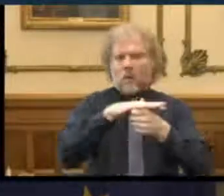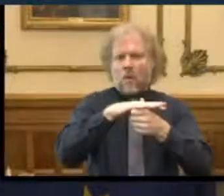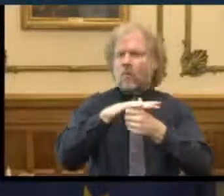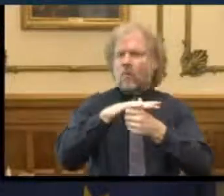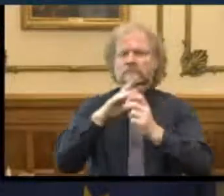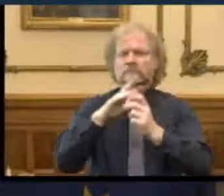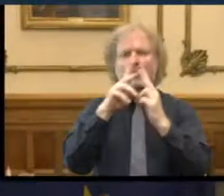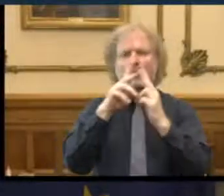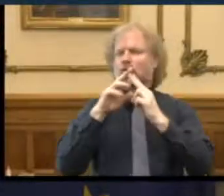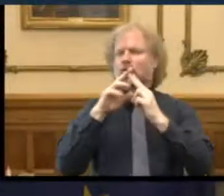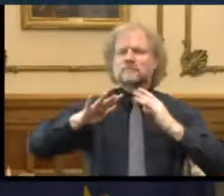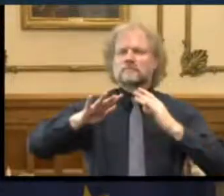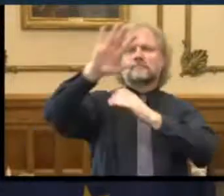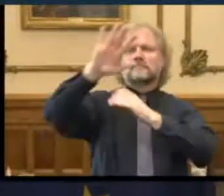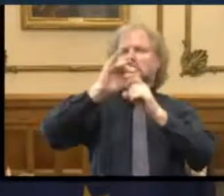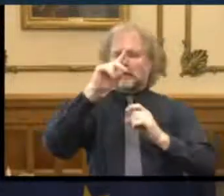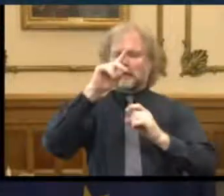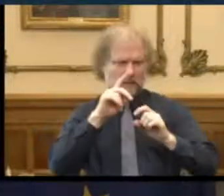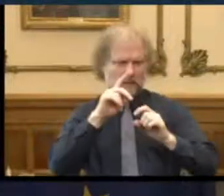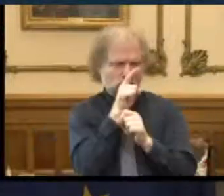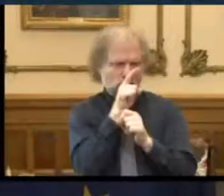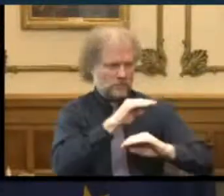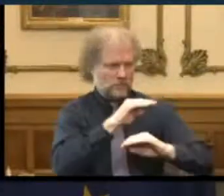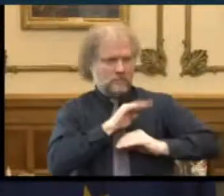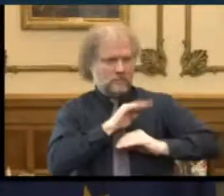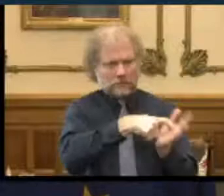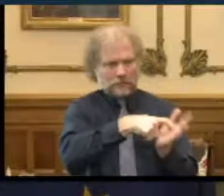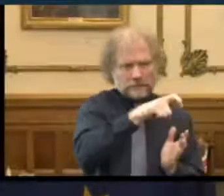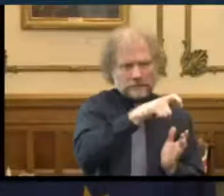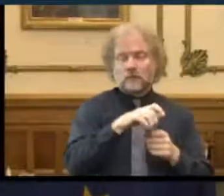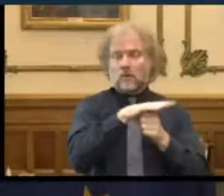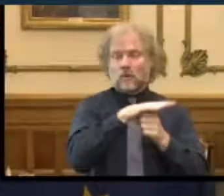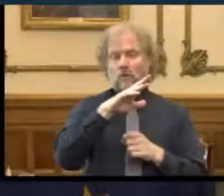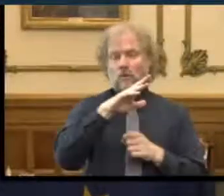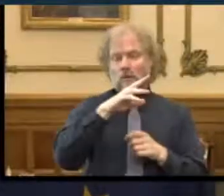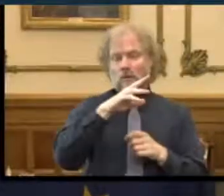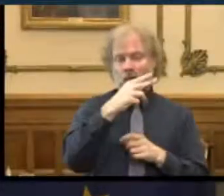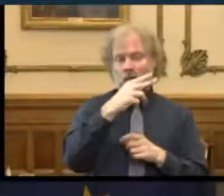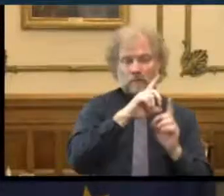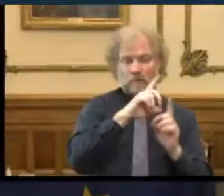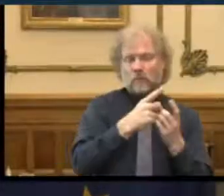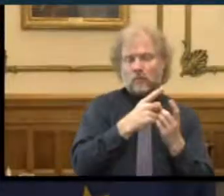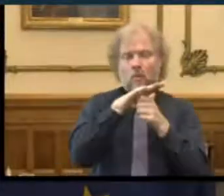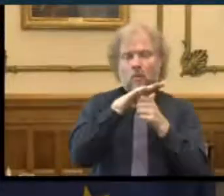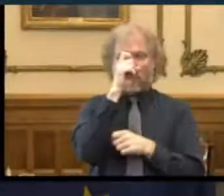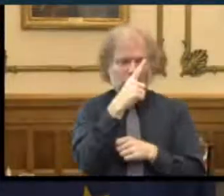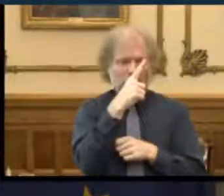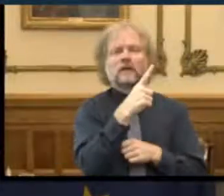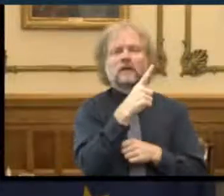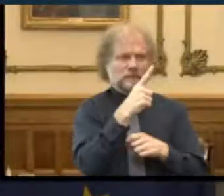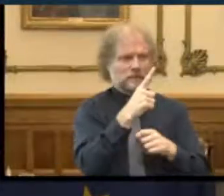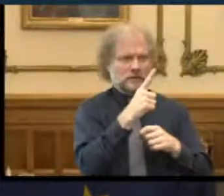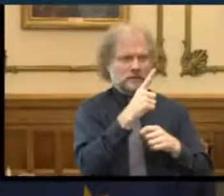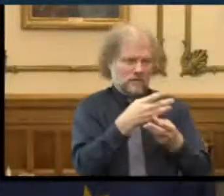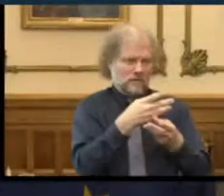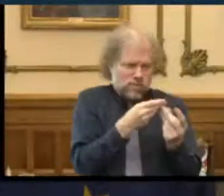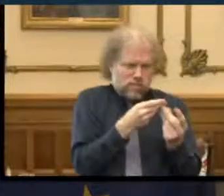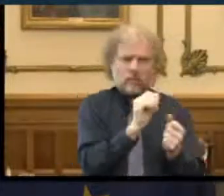state of Indiana, trying to make sure we're meeting their needs, whether it be a local health department or a local government that's had COVID-19